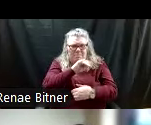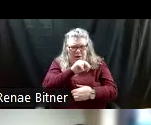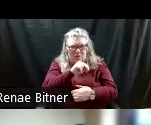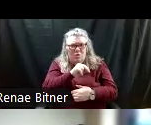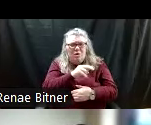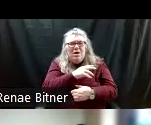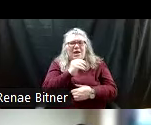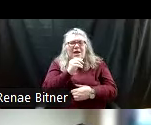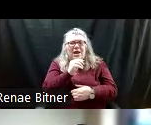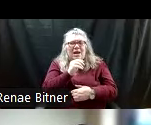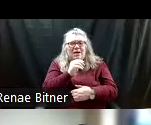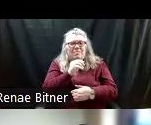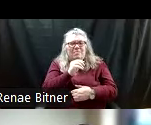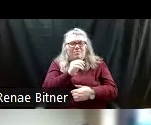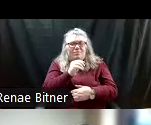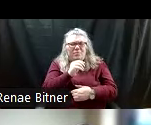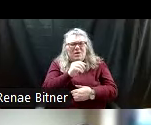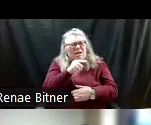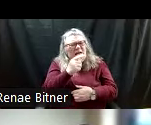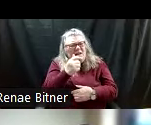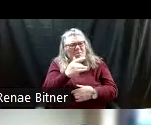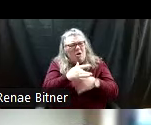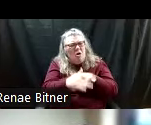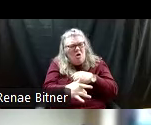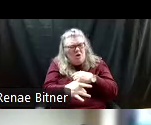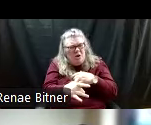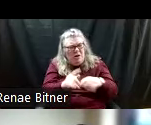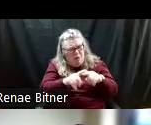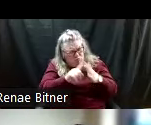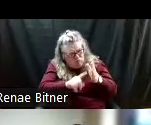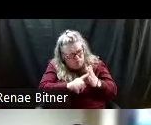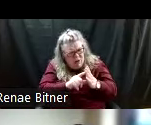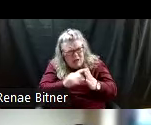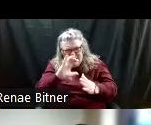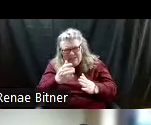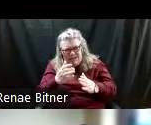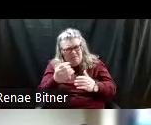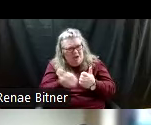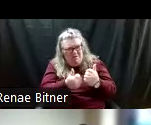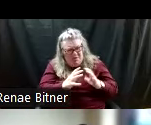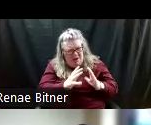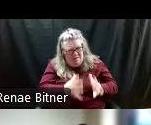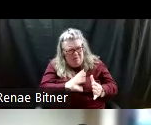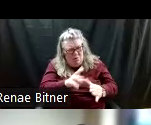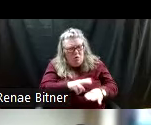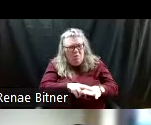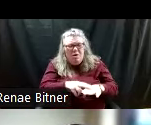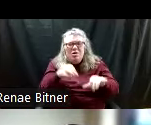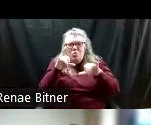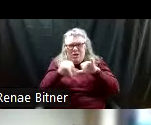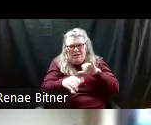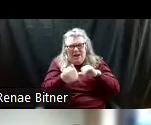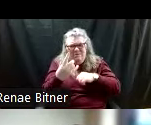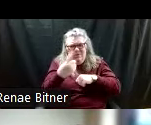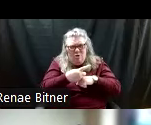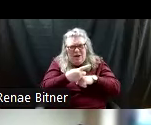And other than being a little bit early, everything seemed to be normal. We stayed a couple days extra due to some jaundice and wanting